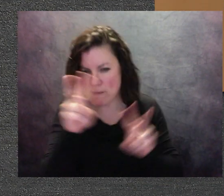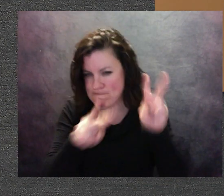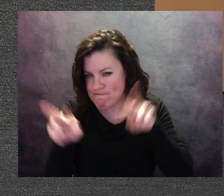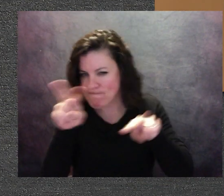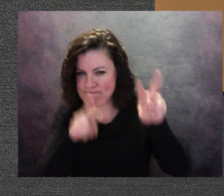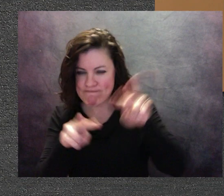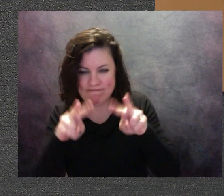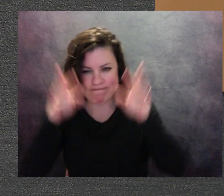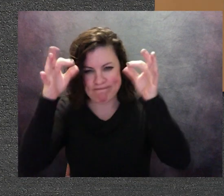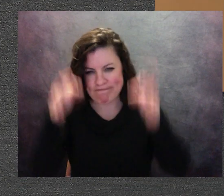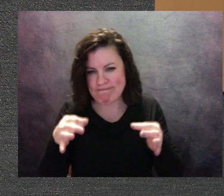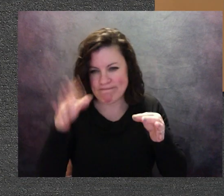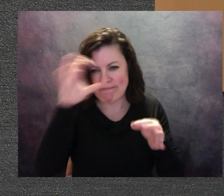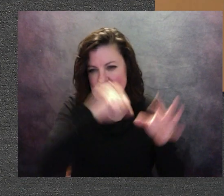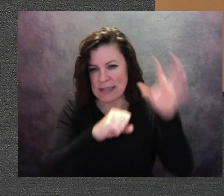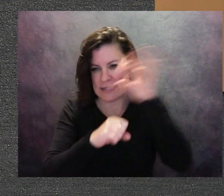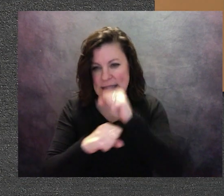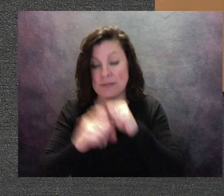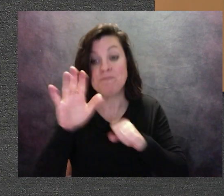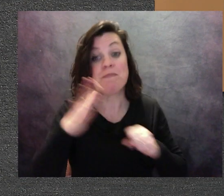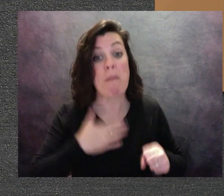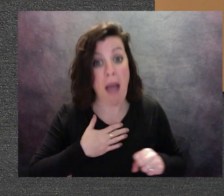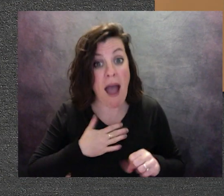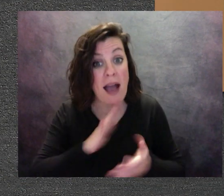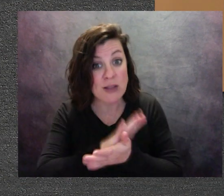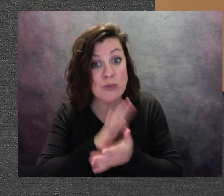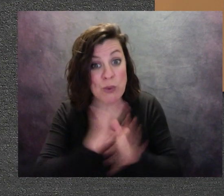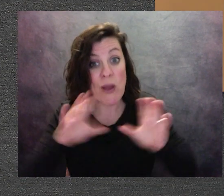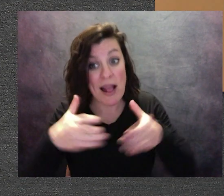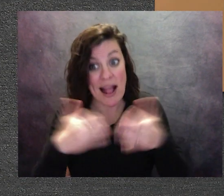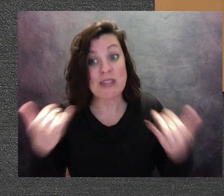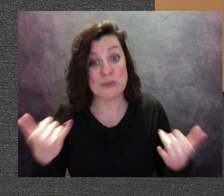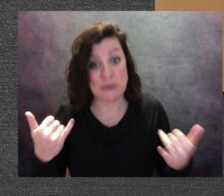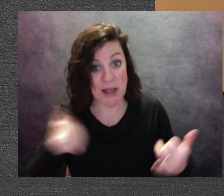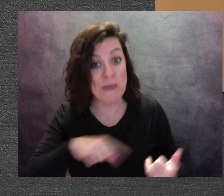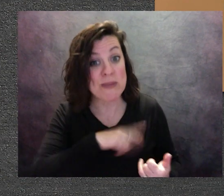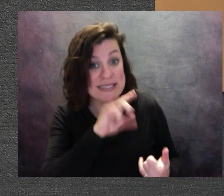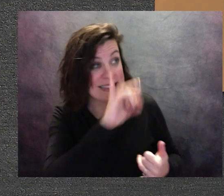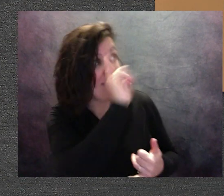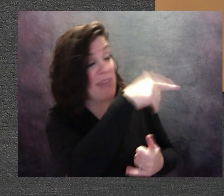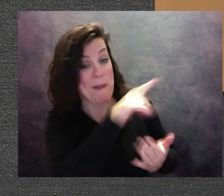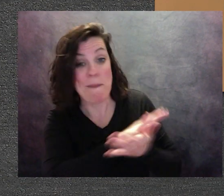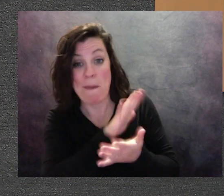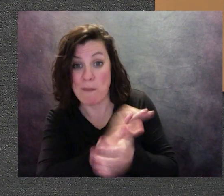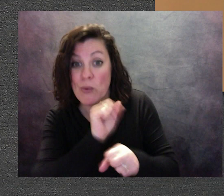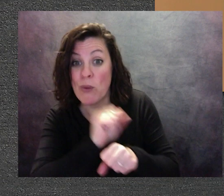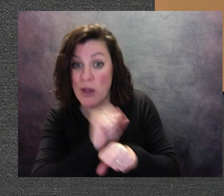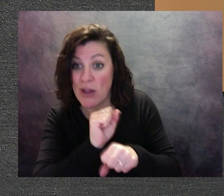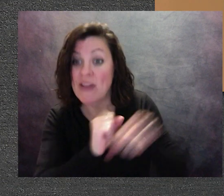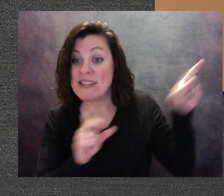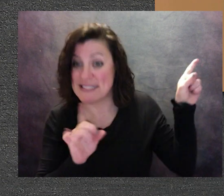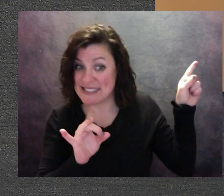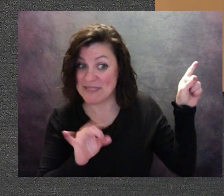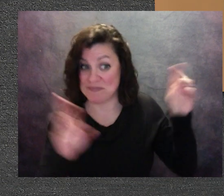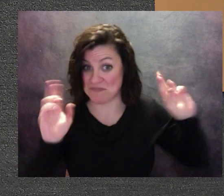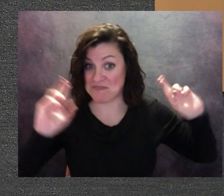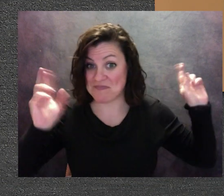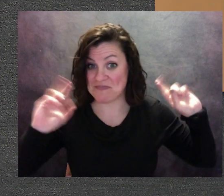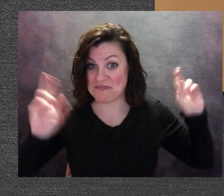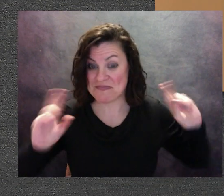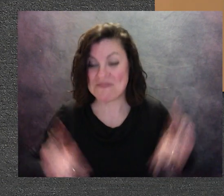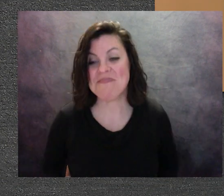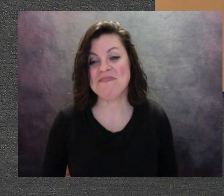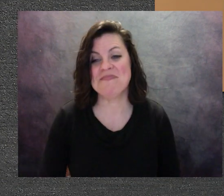okay? We were doing this today in my class. Can you tell we started? Here we go. We're going